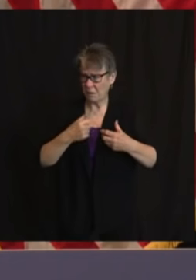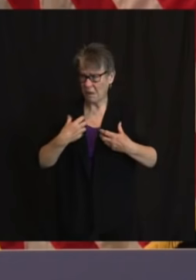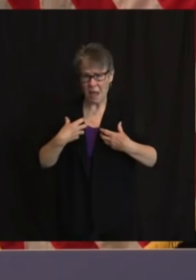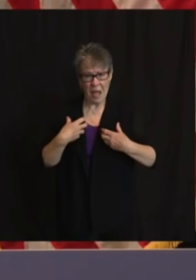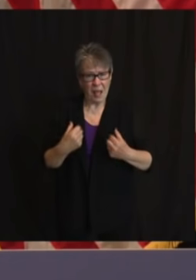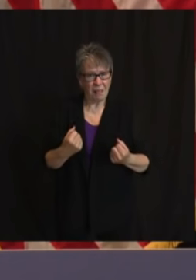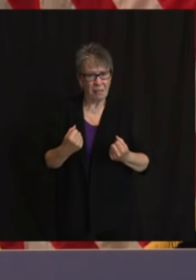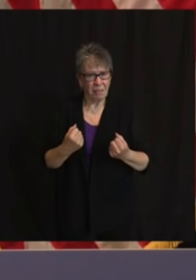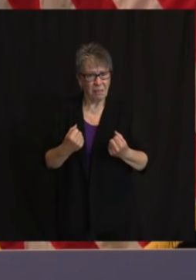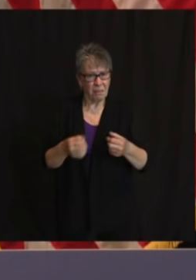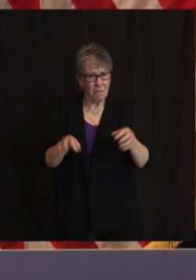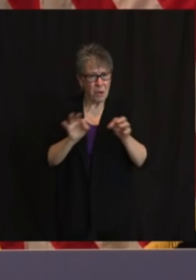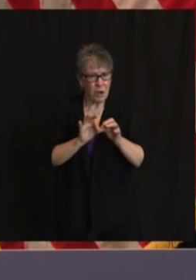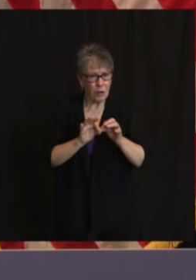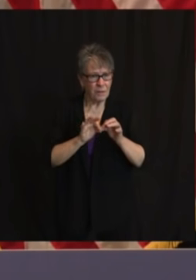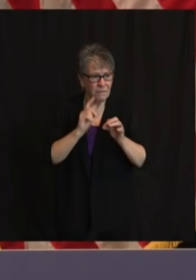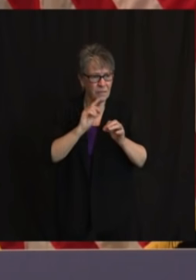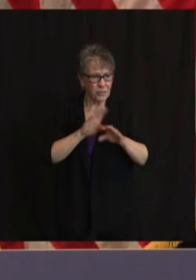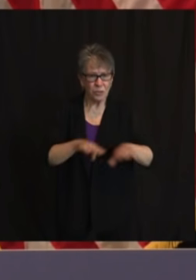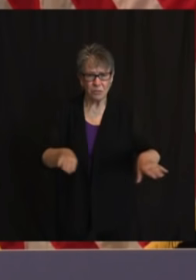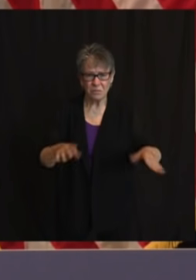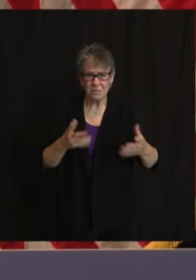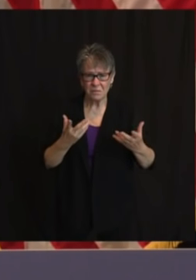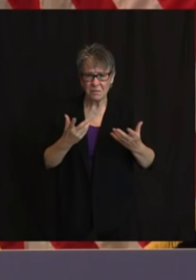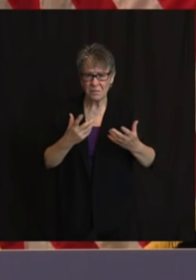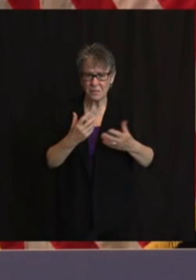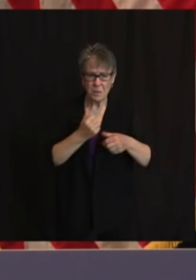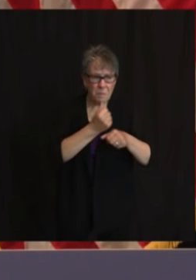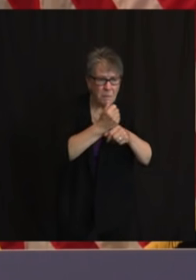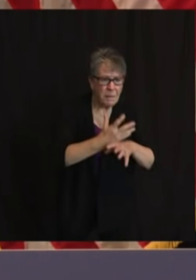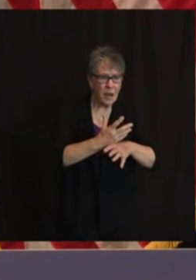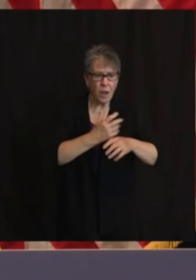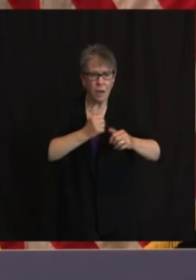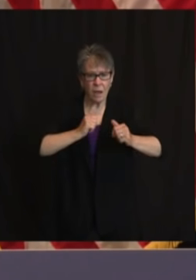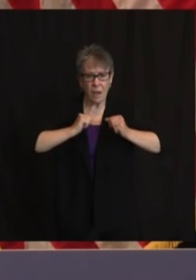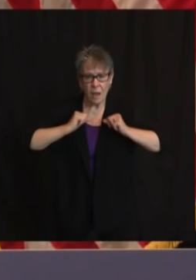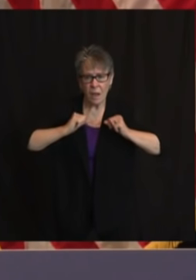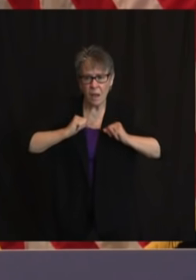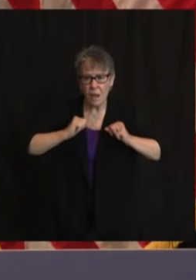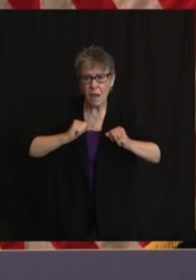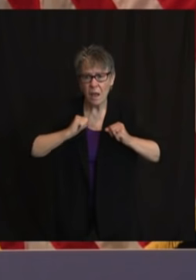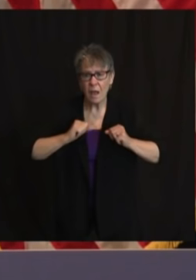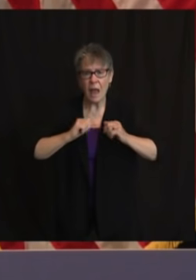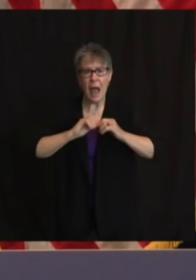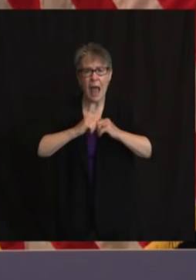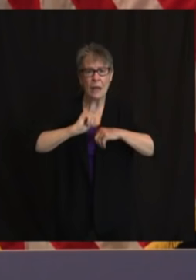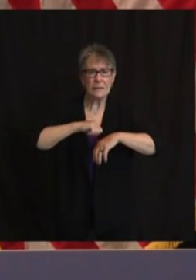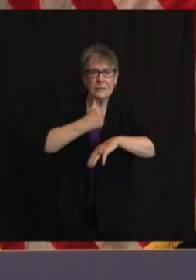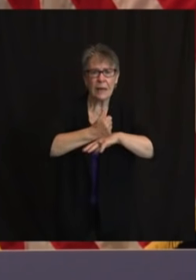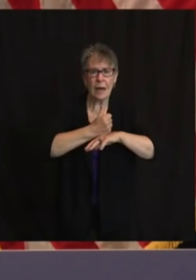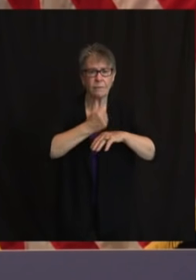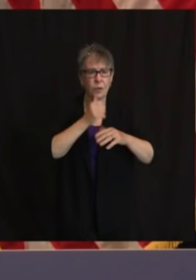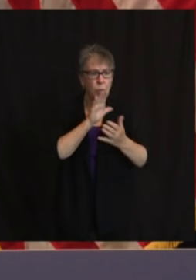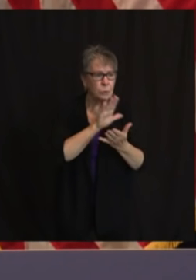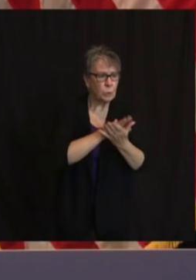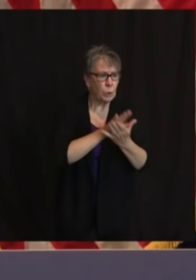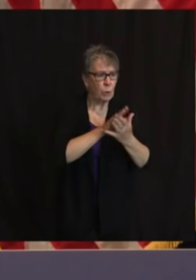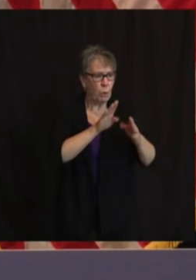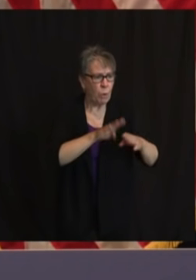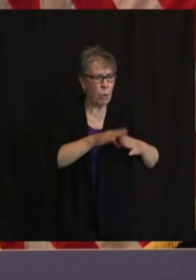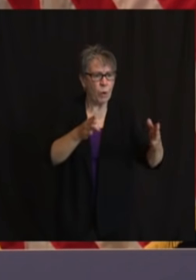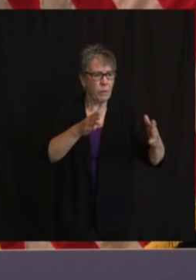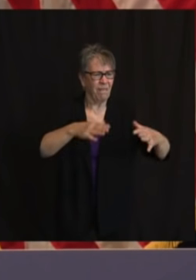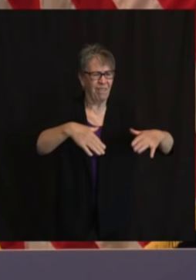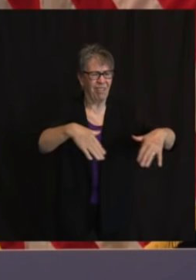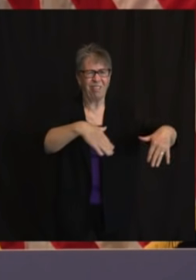that school reality compliant with social distancing. We don't have therapeutics or a vaccine.